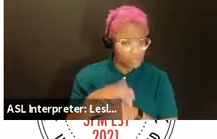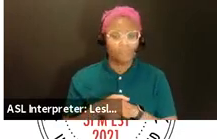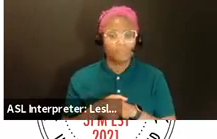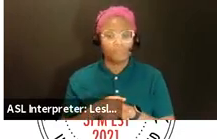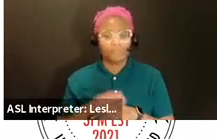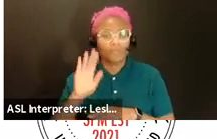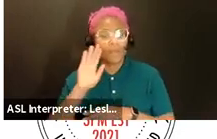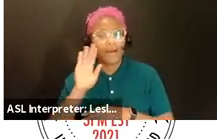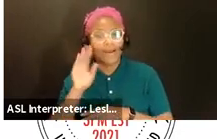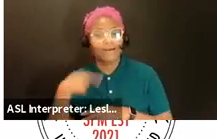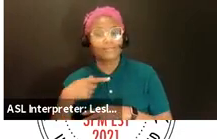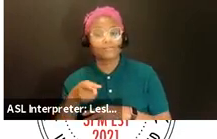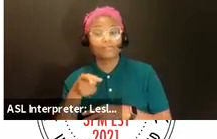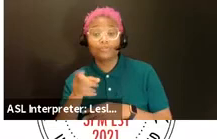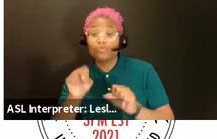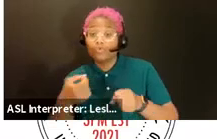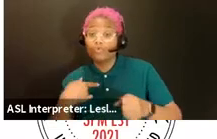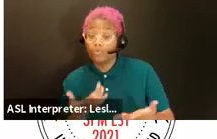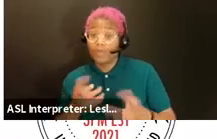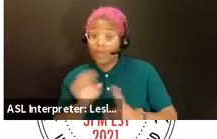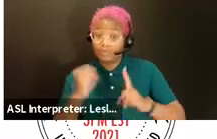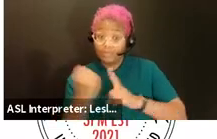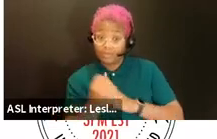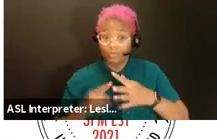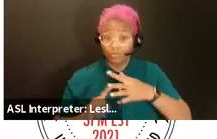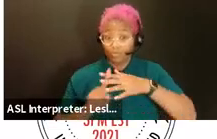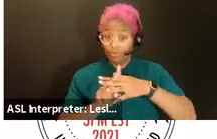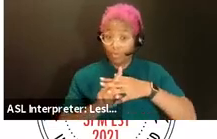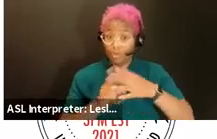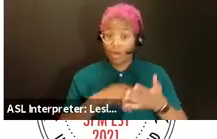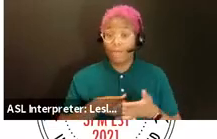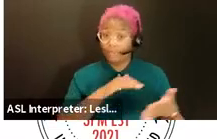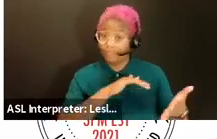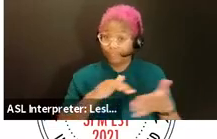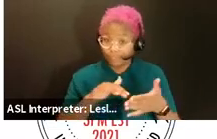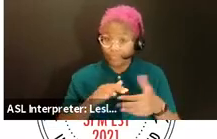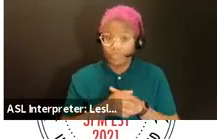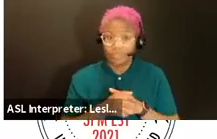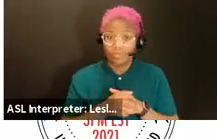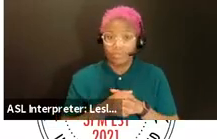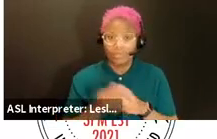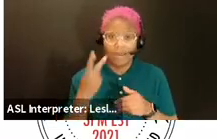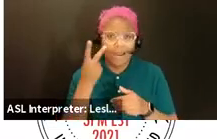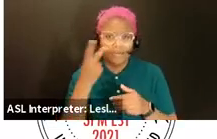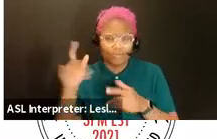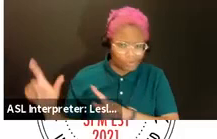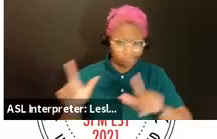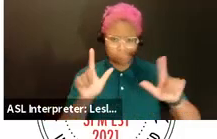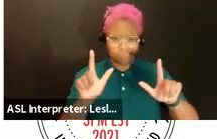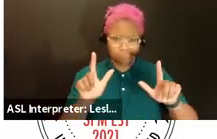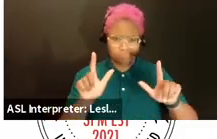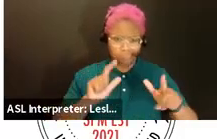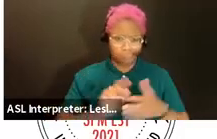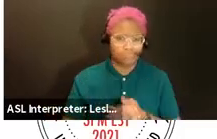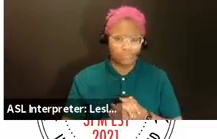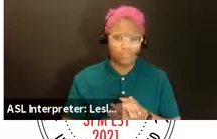Matthew, if this is your time to do the case study, you can. This is the case study. Okay, I just Great. saw that the slide went up for the questions, and I didn't know if that was all right.